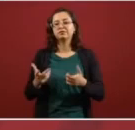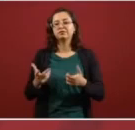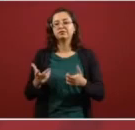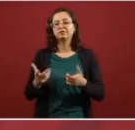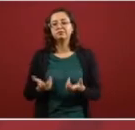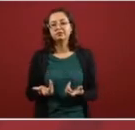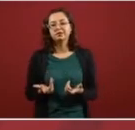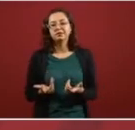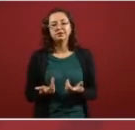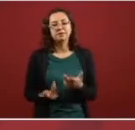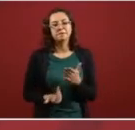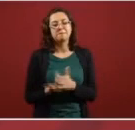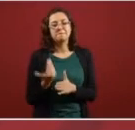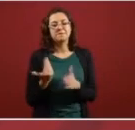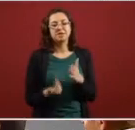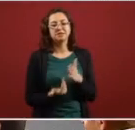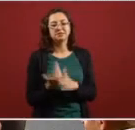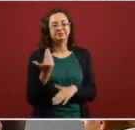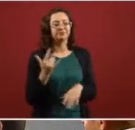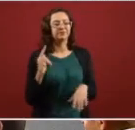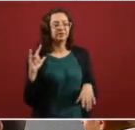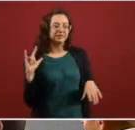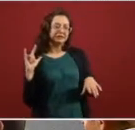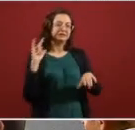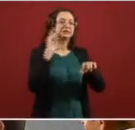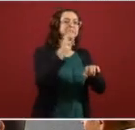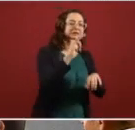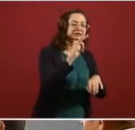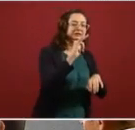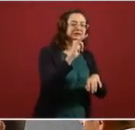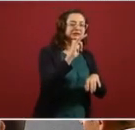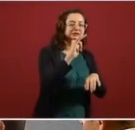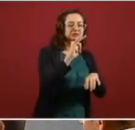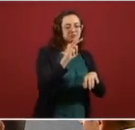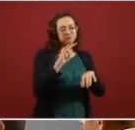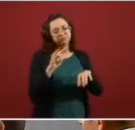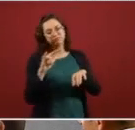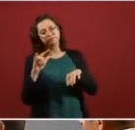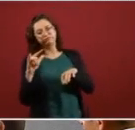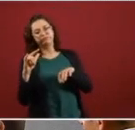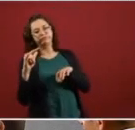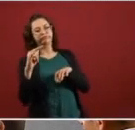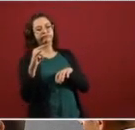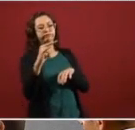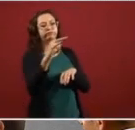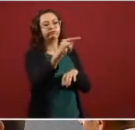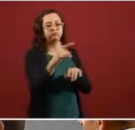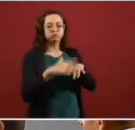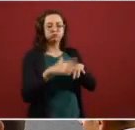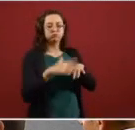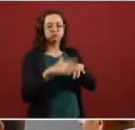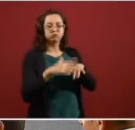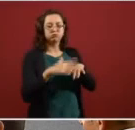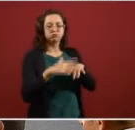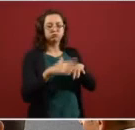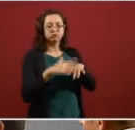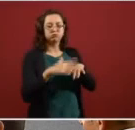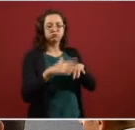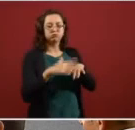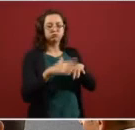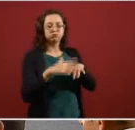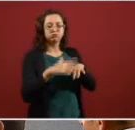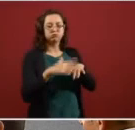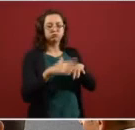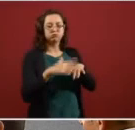morning hours. Entonces hubo que rodear para entrar a aguas internacionales. So then we had